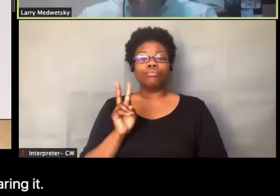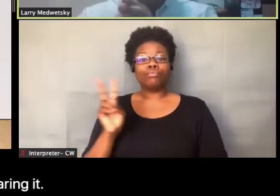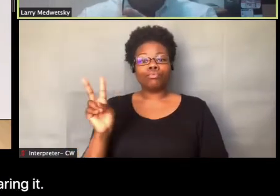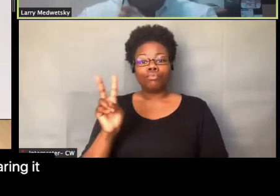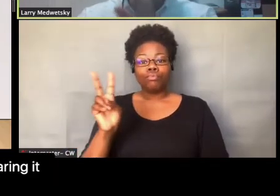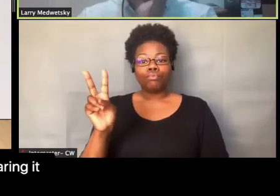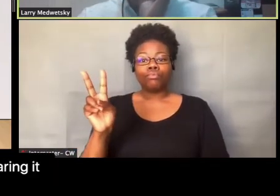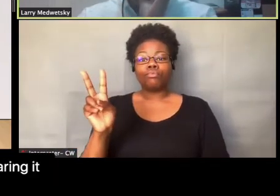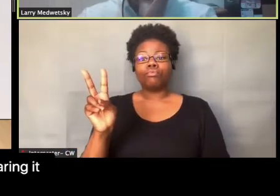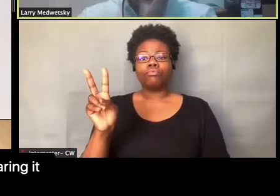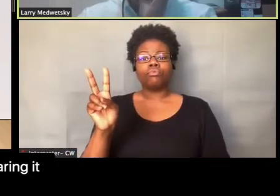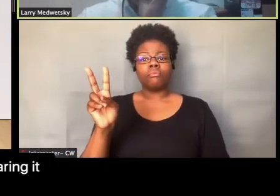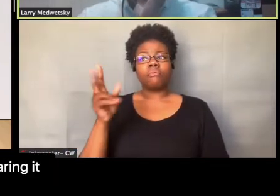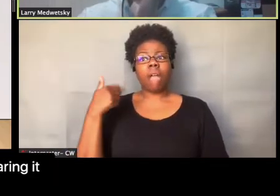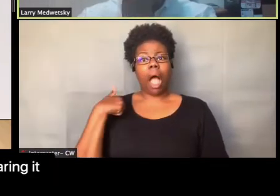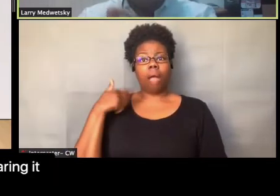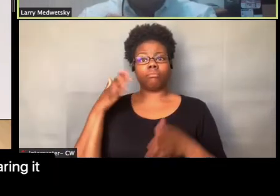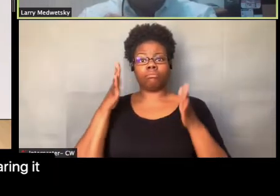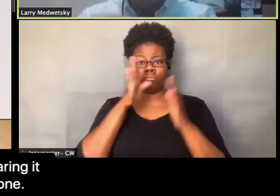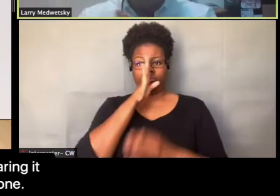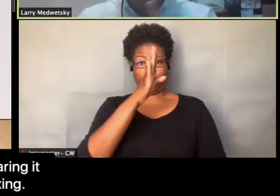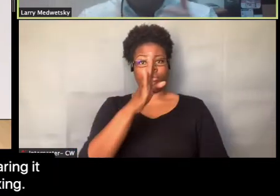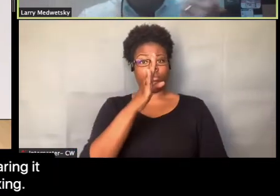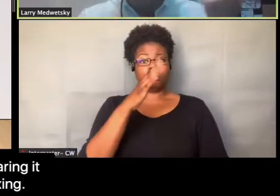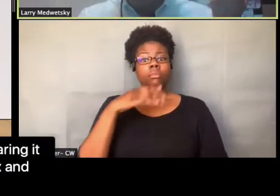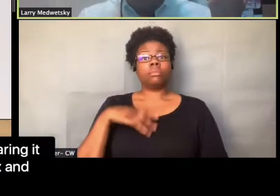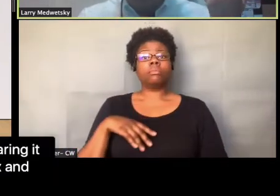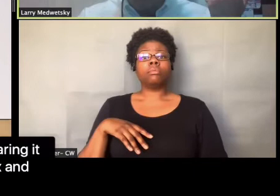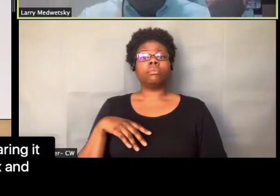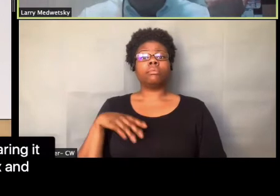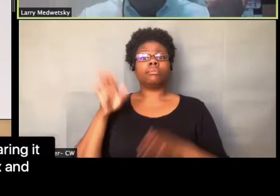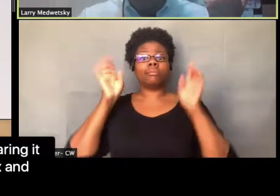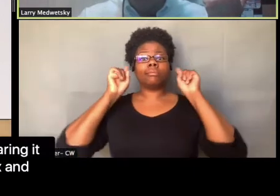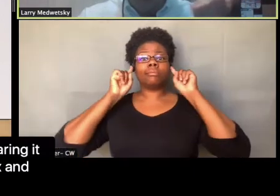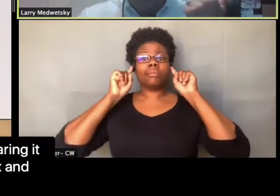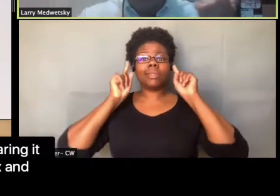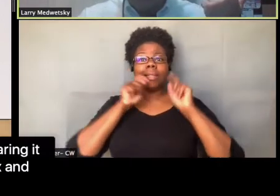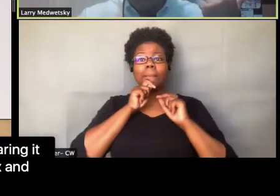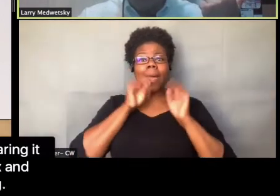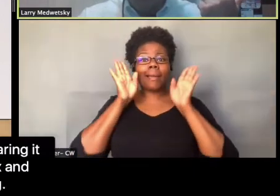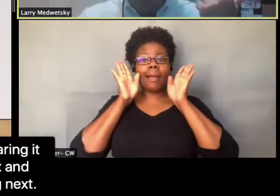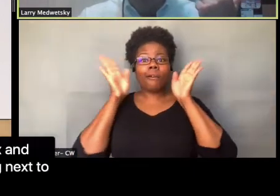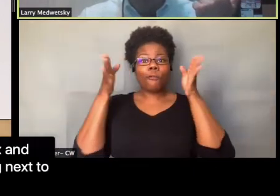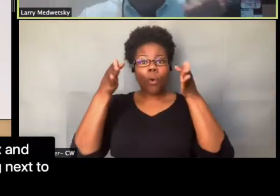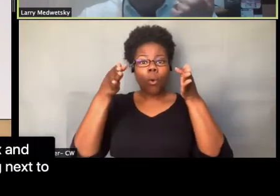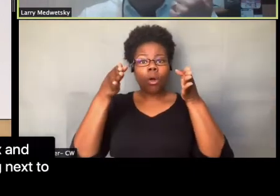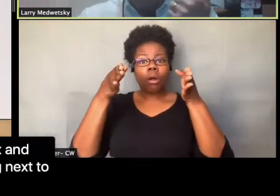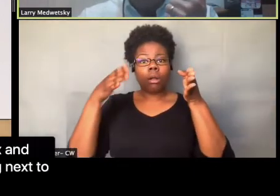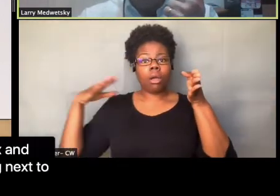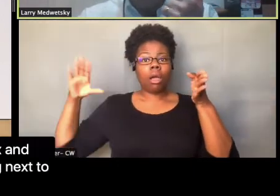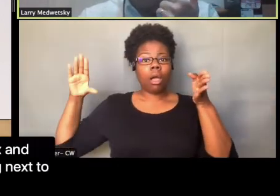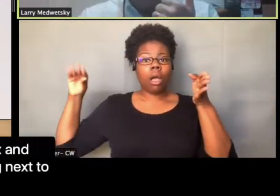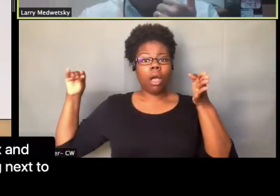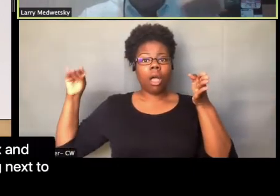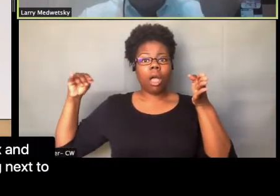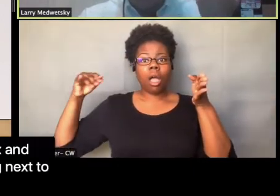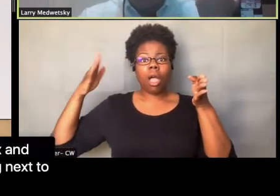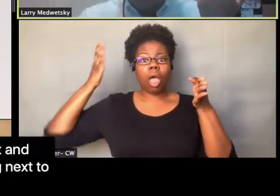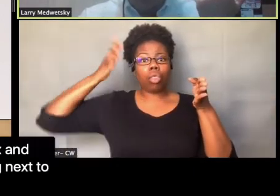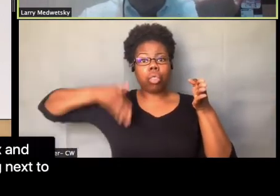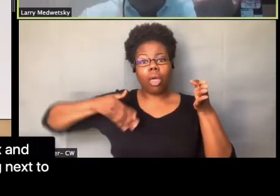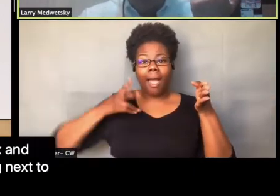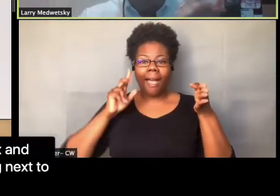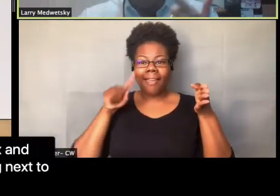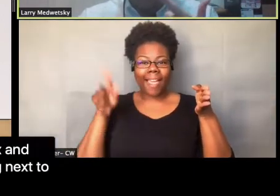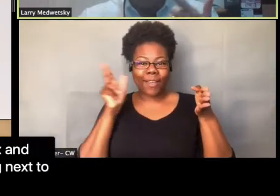I'm facing front and the directional mic are facing forward, then I won't hear the person walking next to me. Or if they're sitting next to me